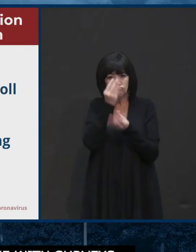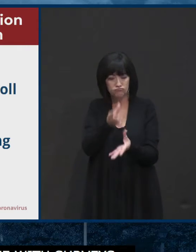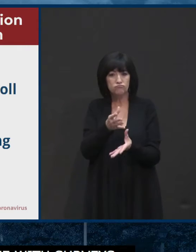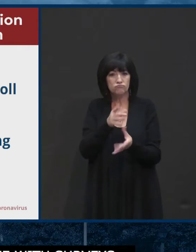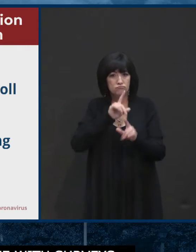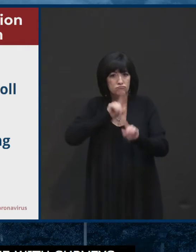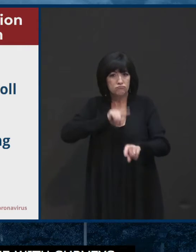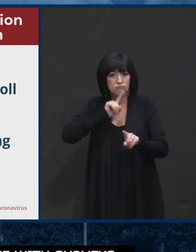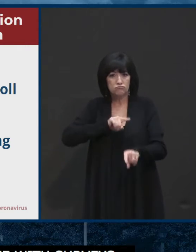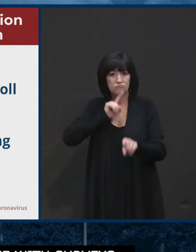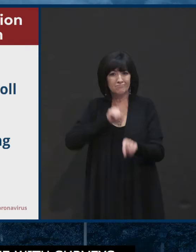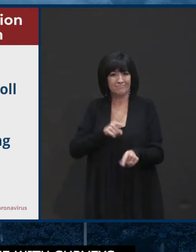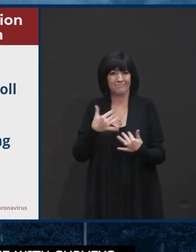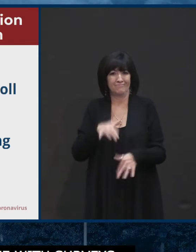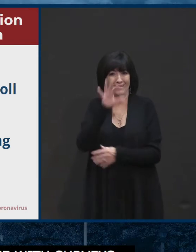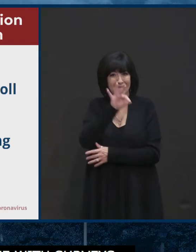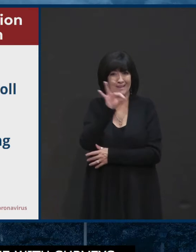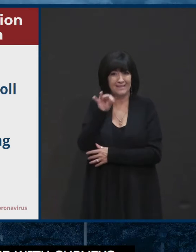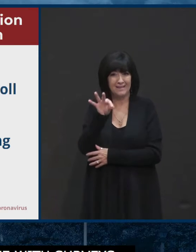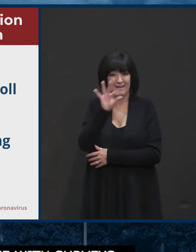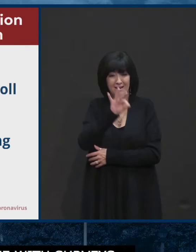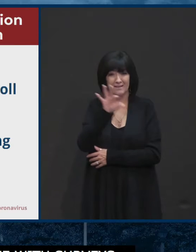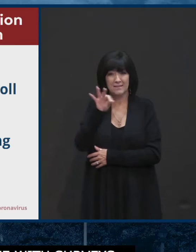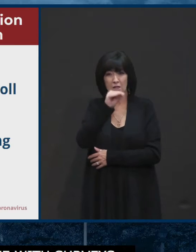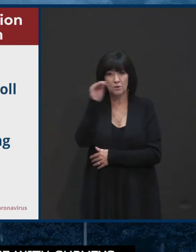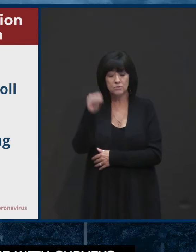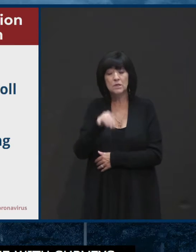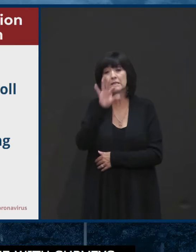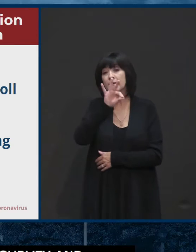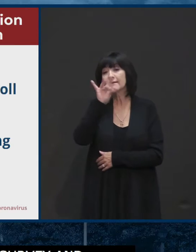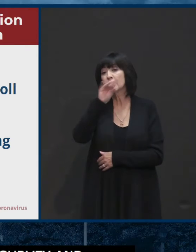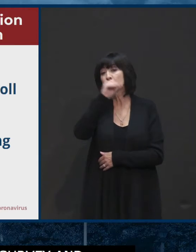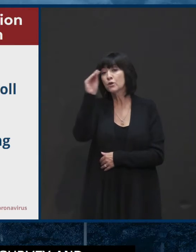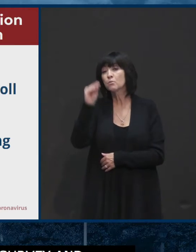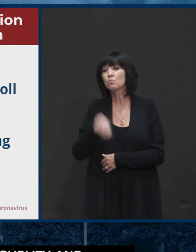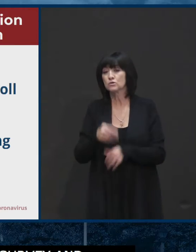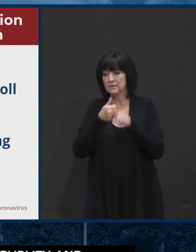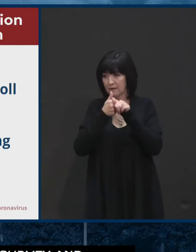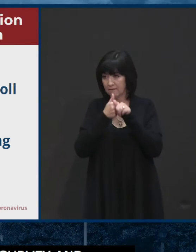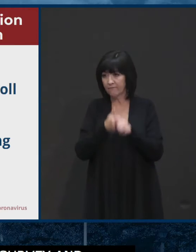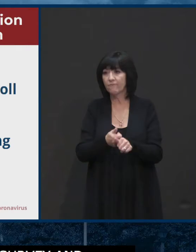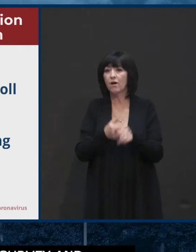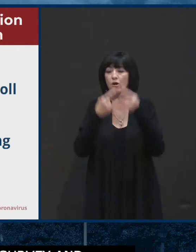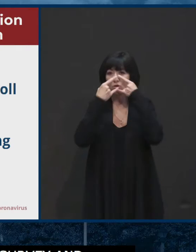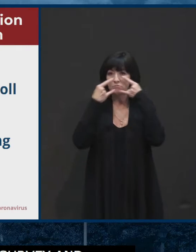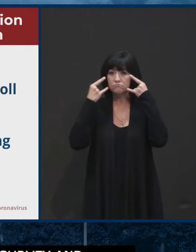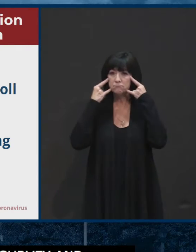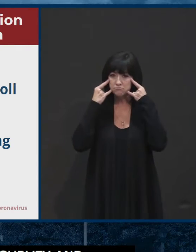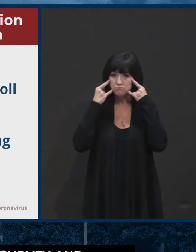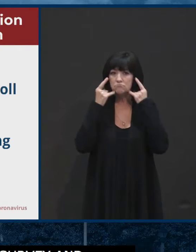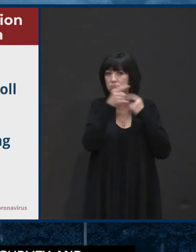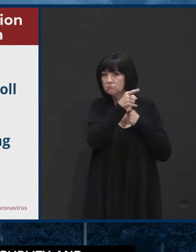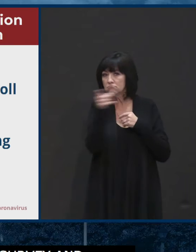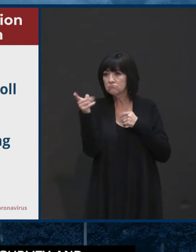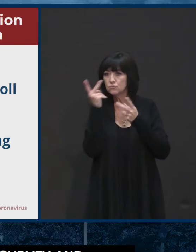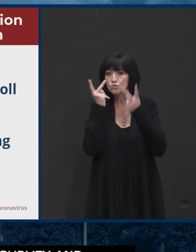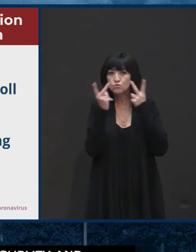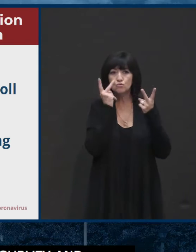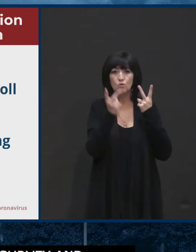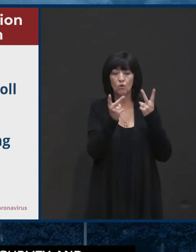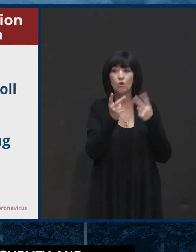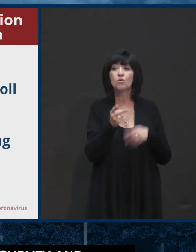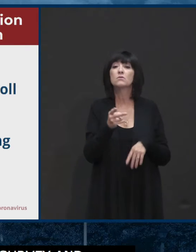story. 99% observed face covering usage by poll workers, and they said that 98% of voters were